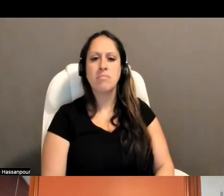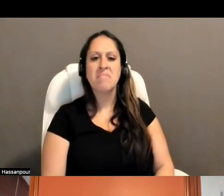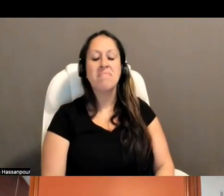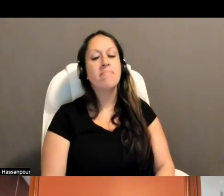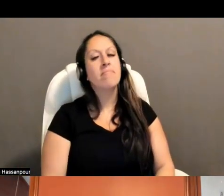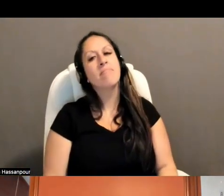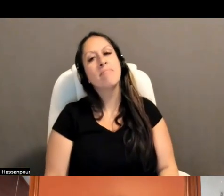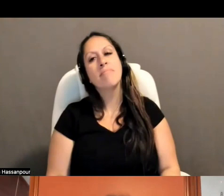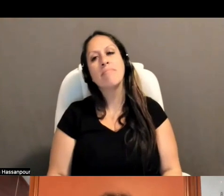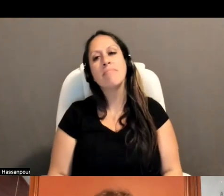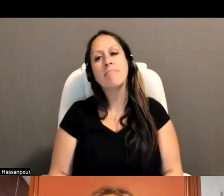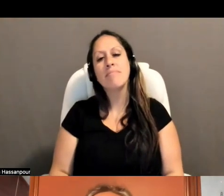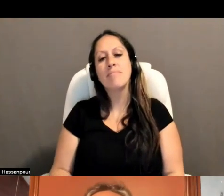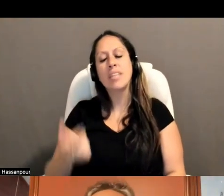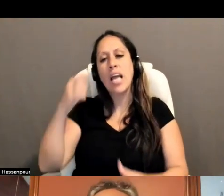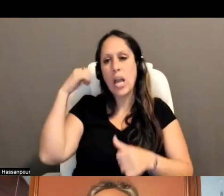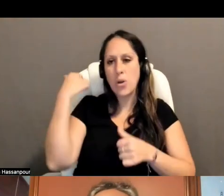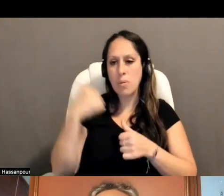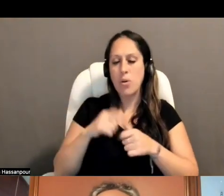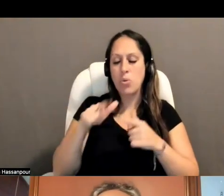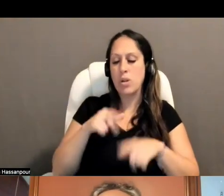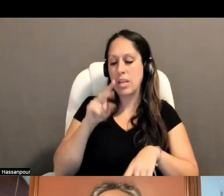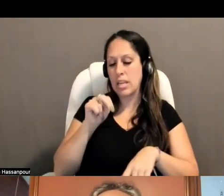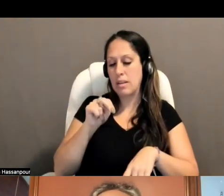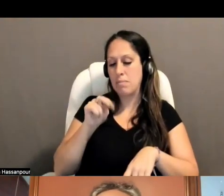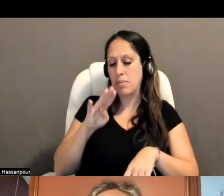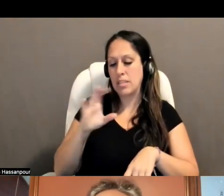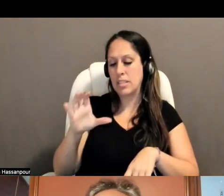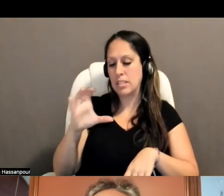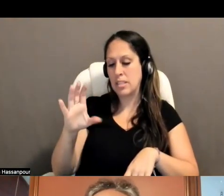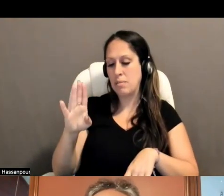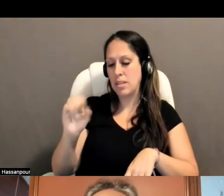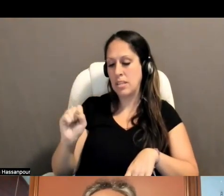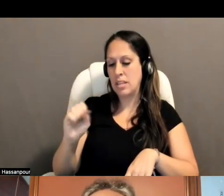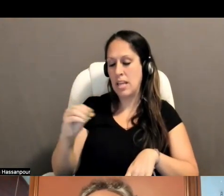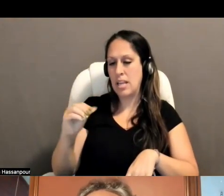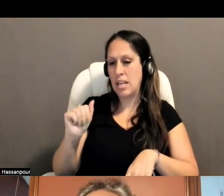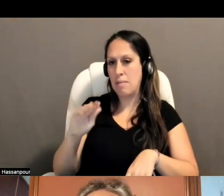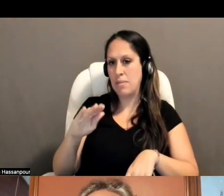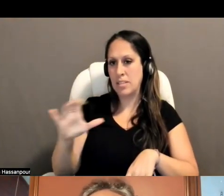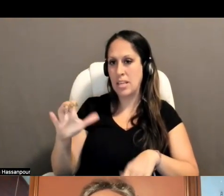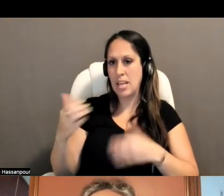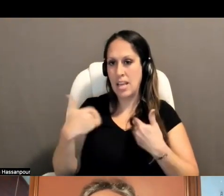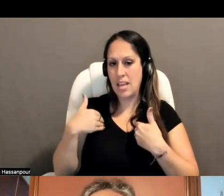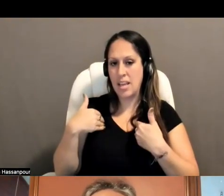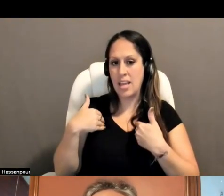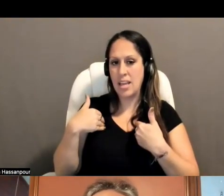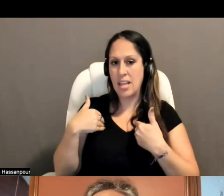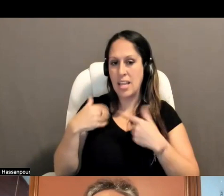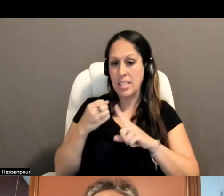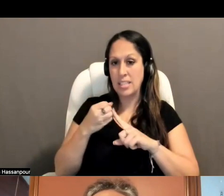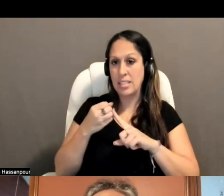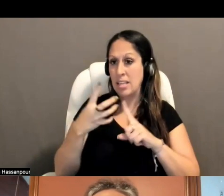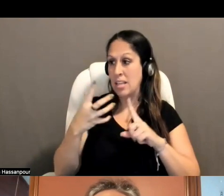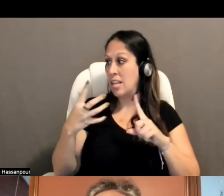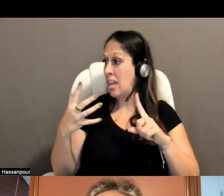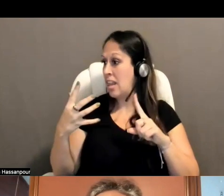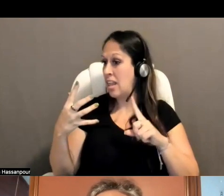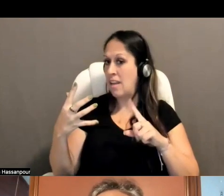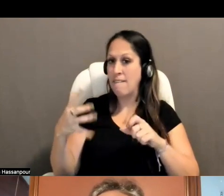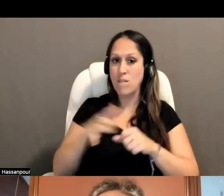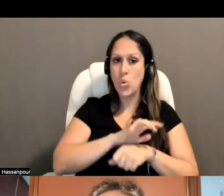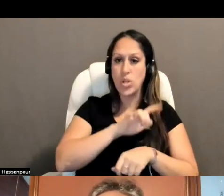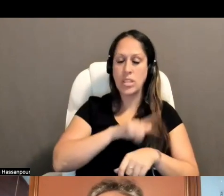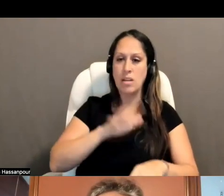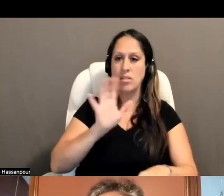Yeah. I remember when NBC, CBS, and ABC had standing full-time